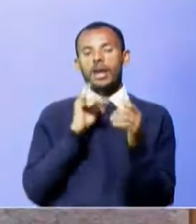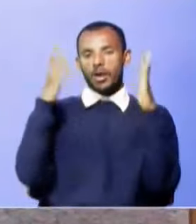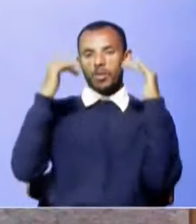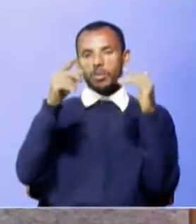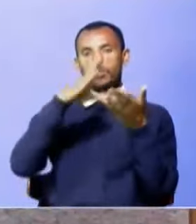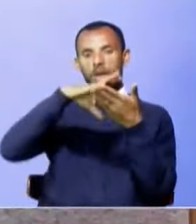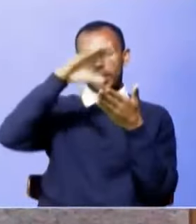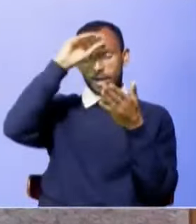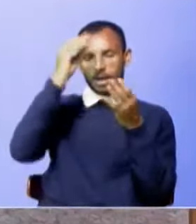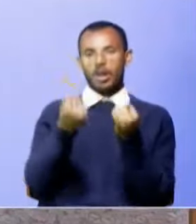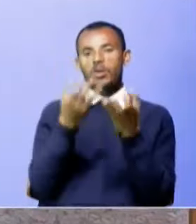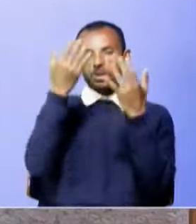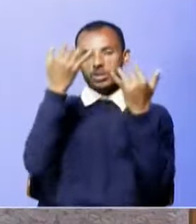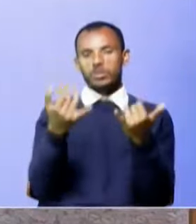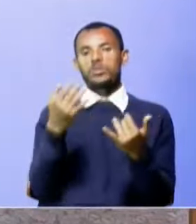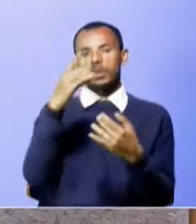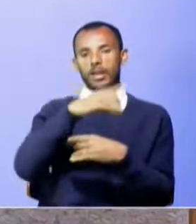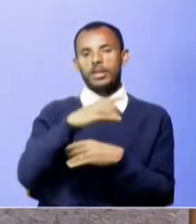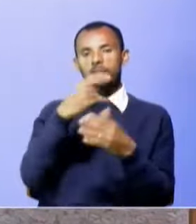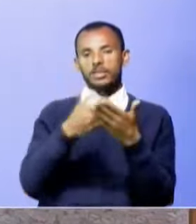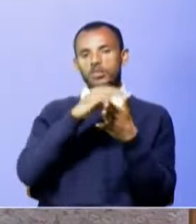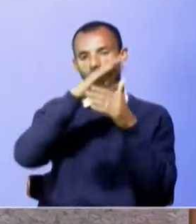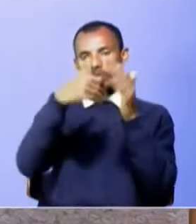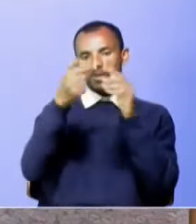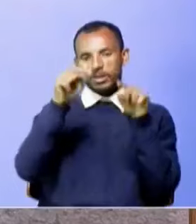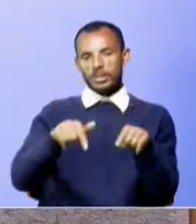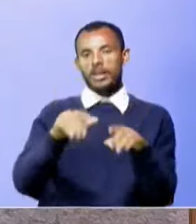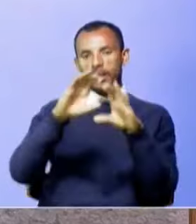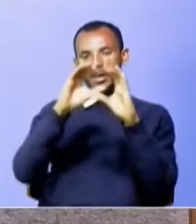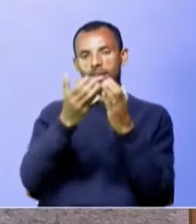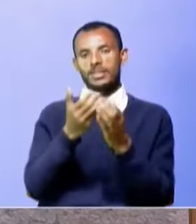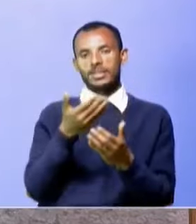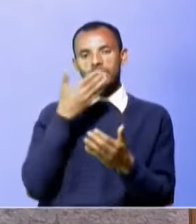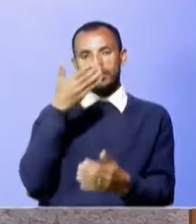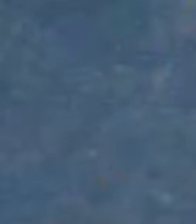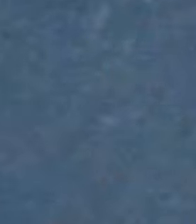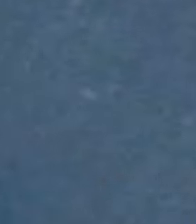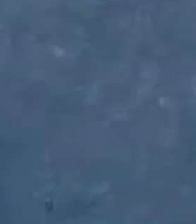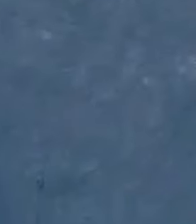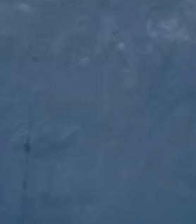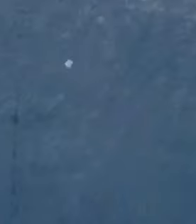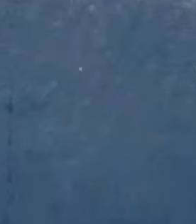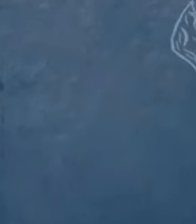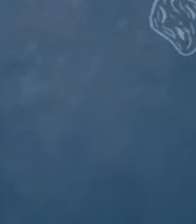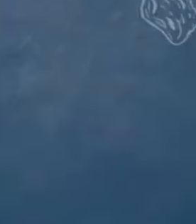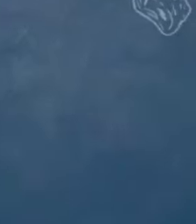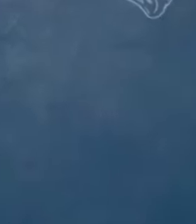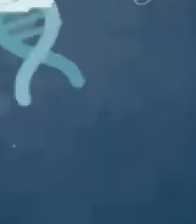learned a lot today. This is all for today. Thank you for watching.